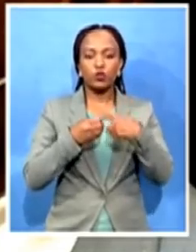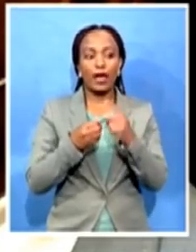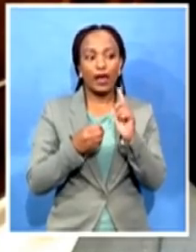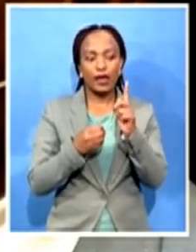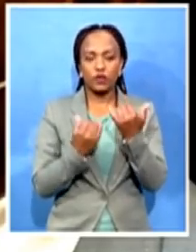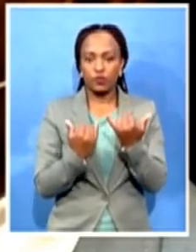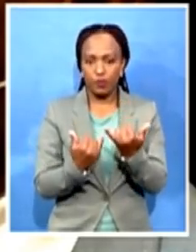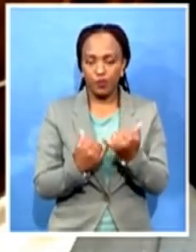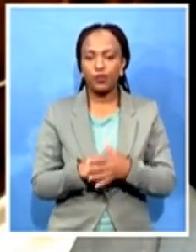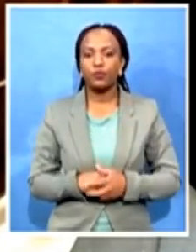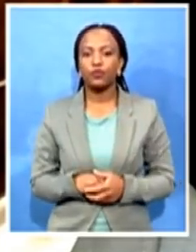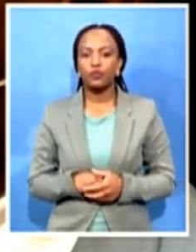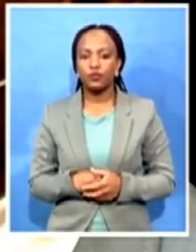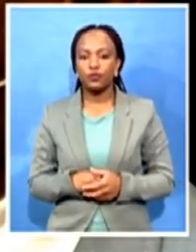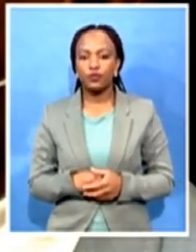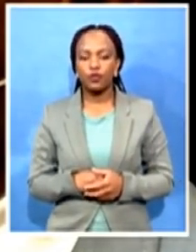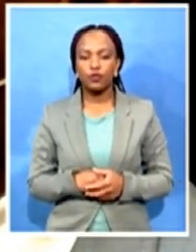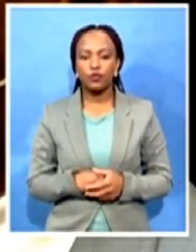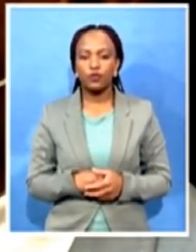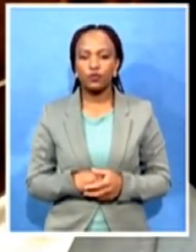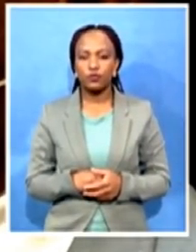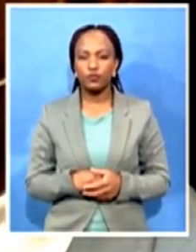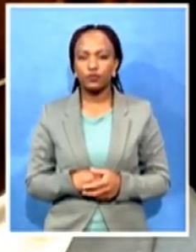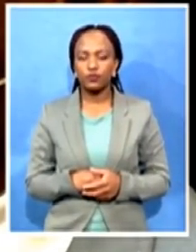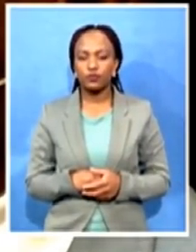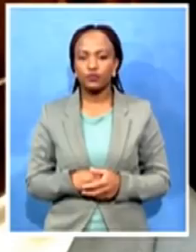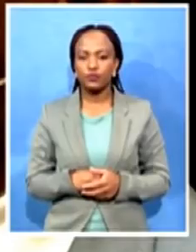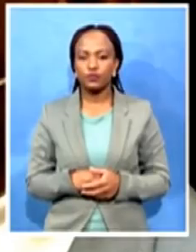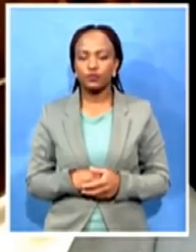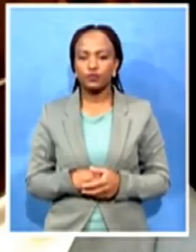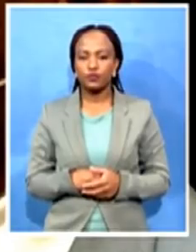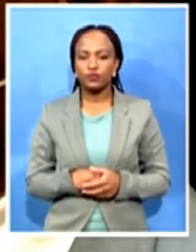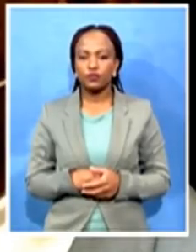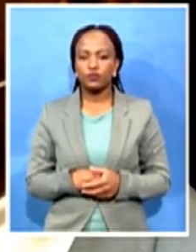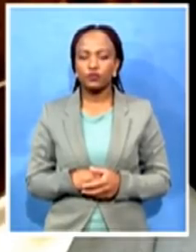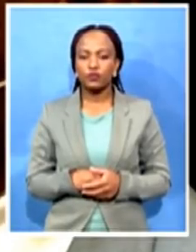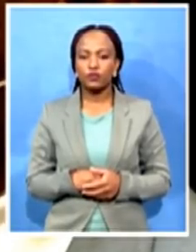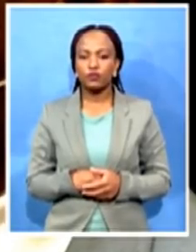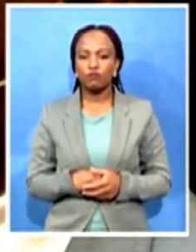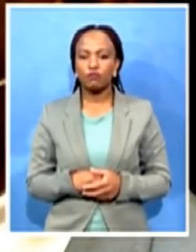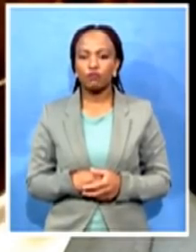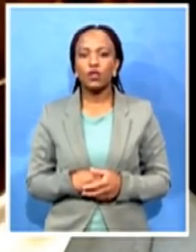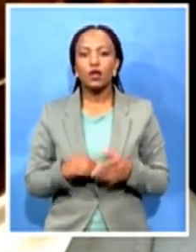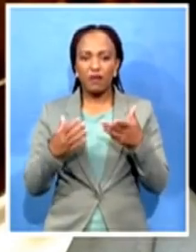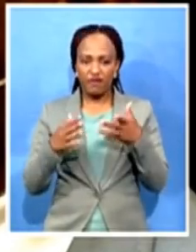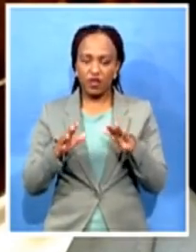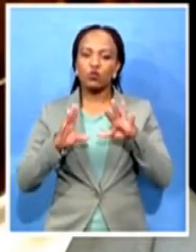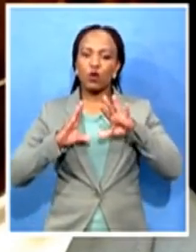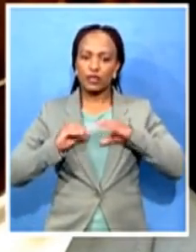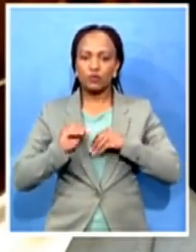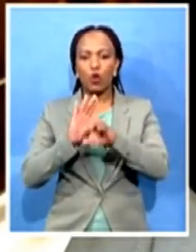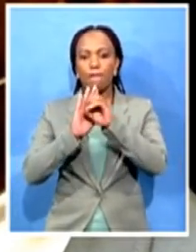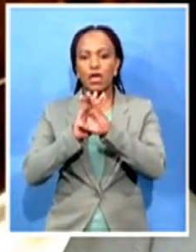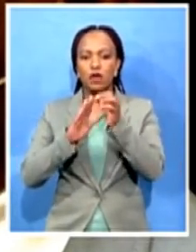I did allow the media to film the proceedings on the last occasion. The